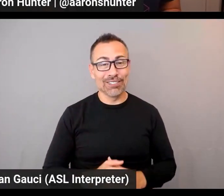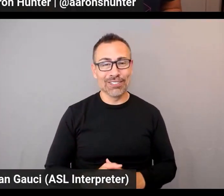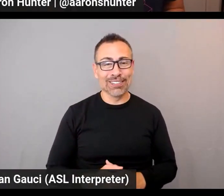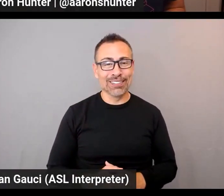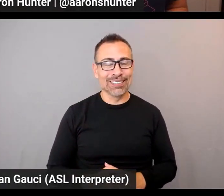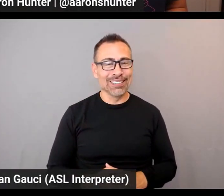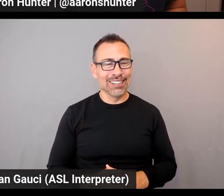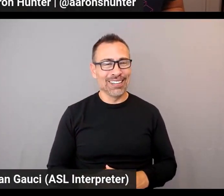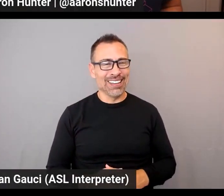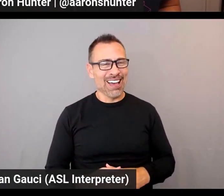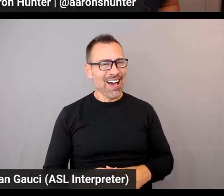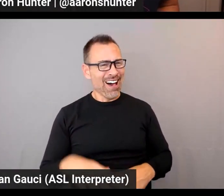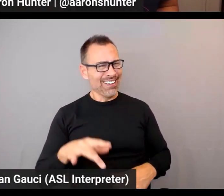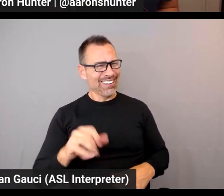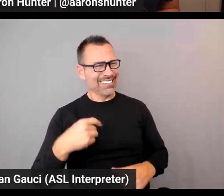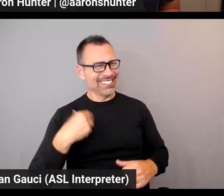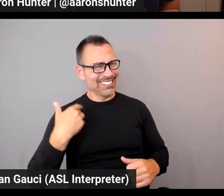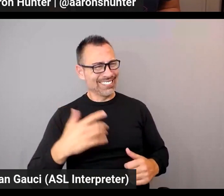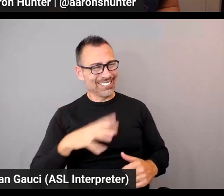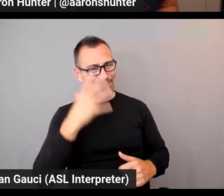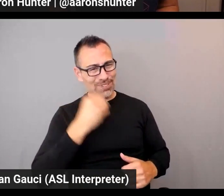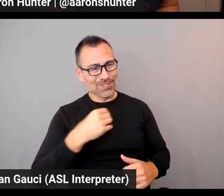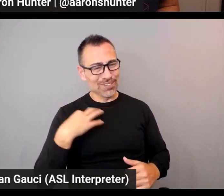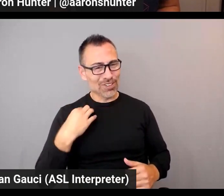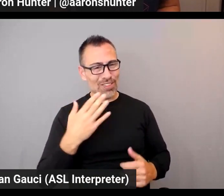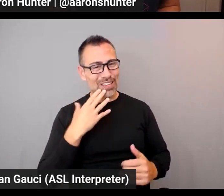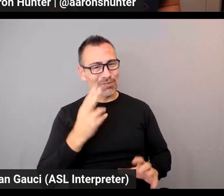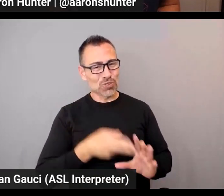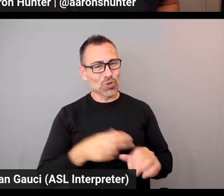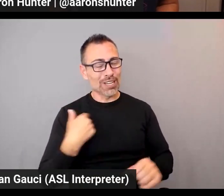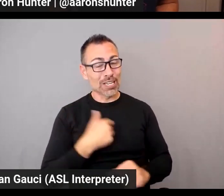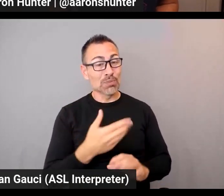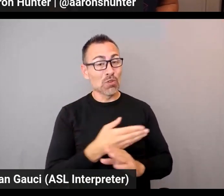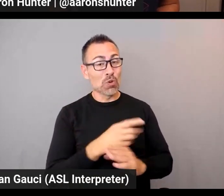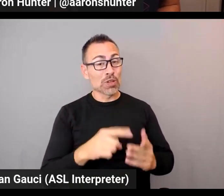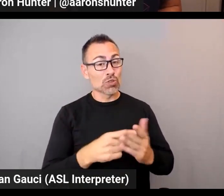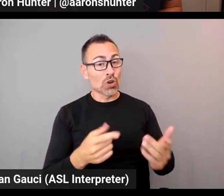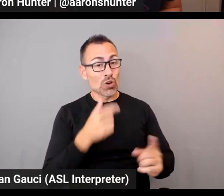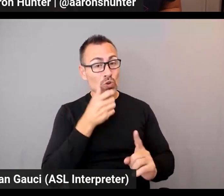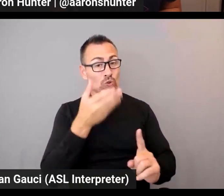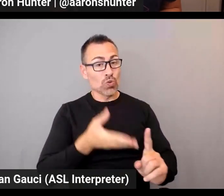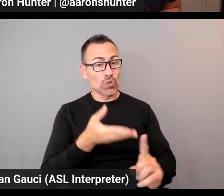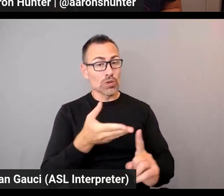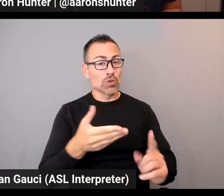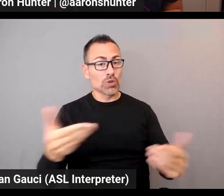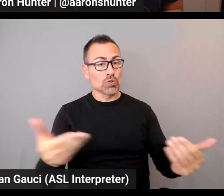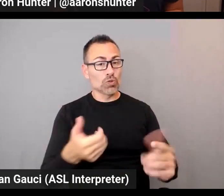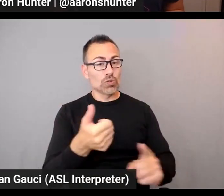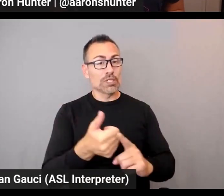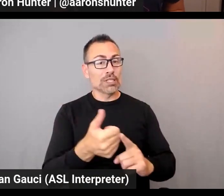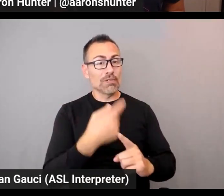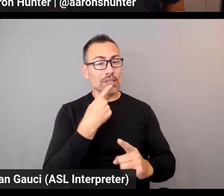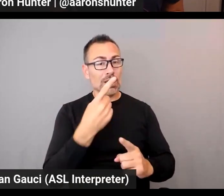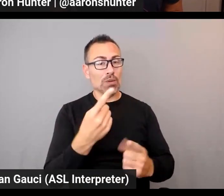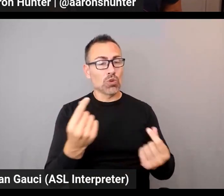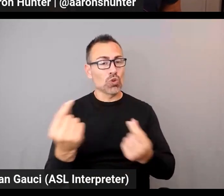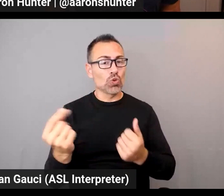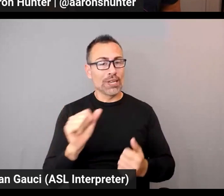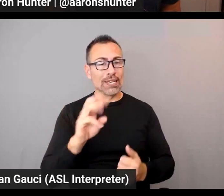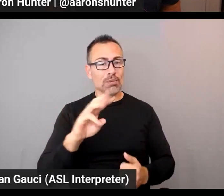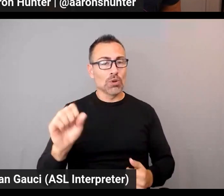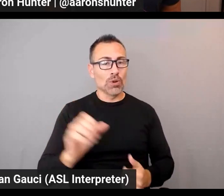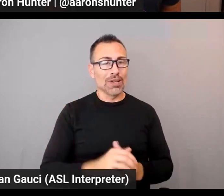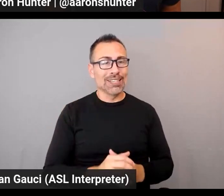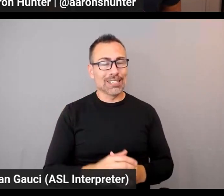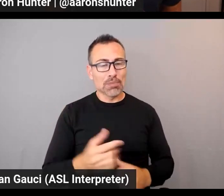Well, thanks for joining us. Before we get started, please introduce yourself to our viewers. Tell them what you do at AWS. I'll put my teeth